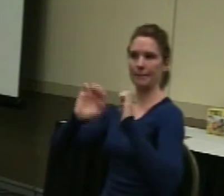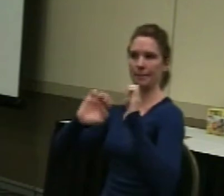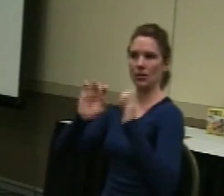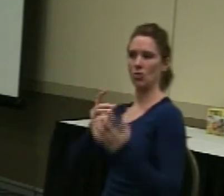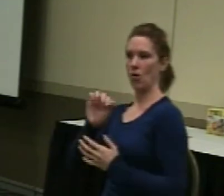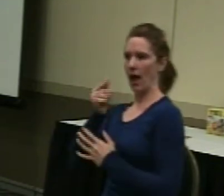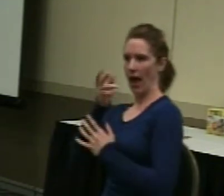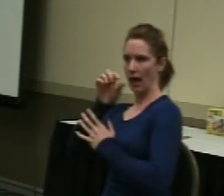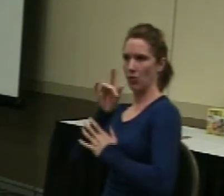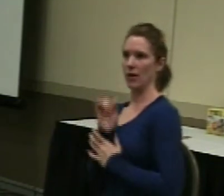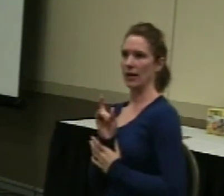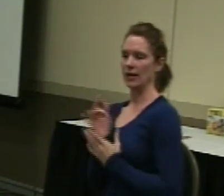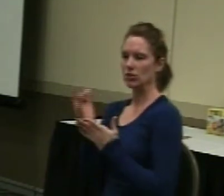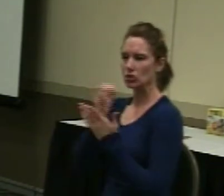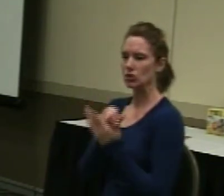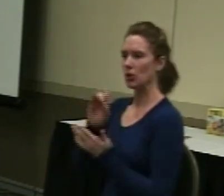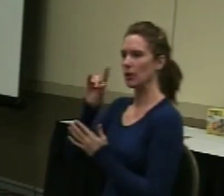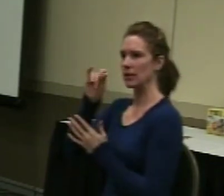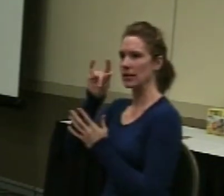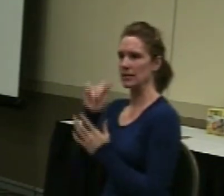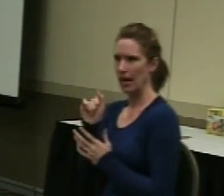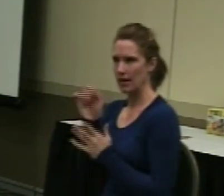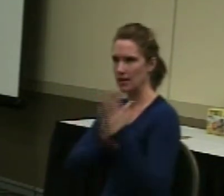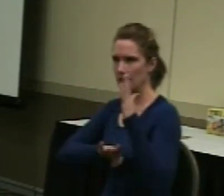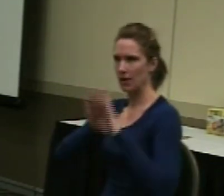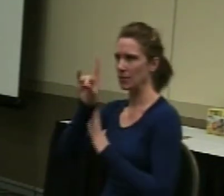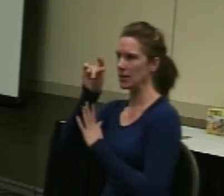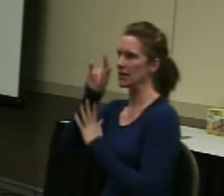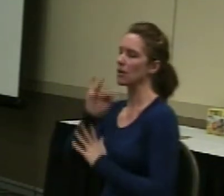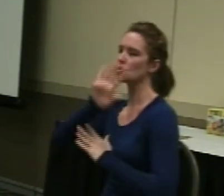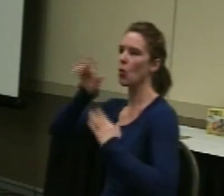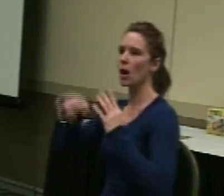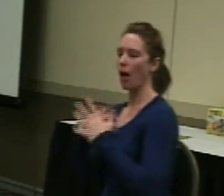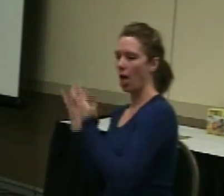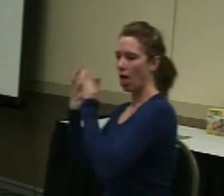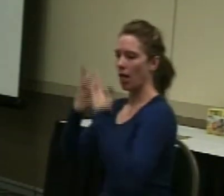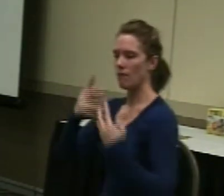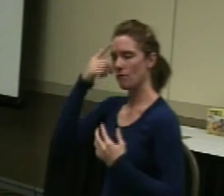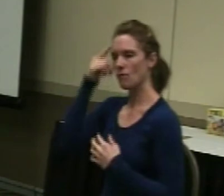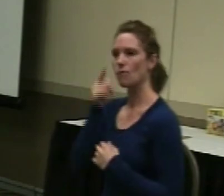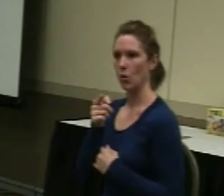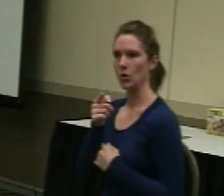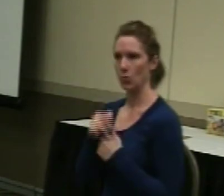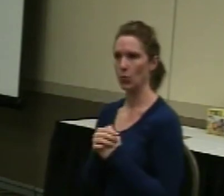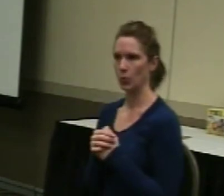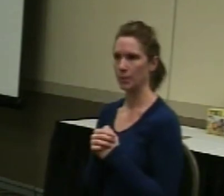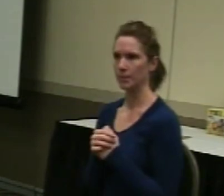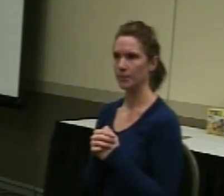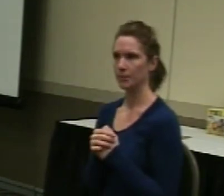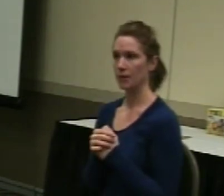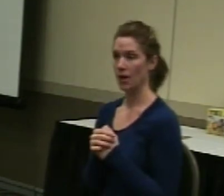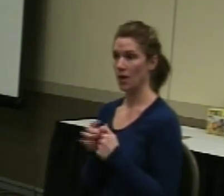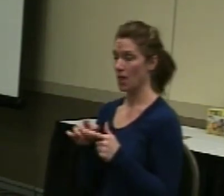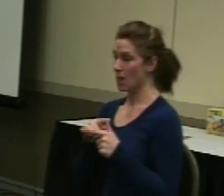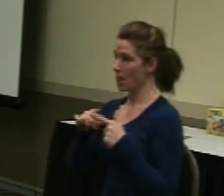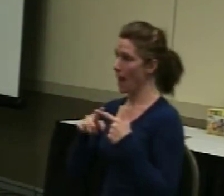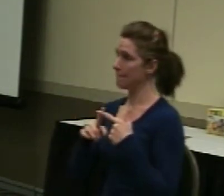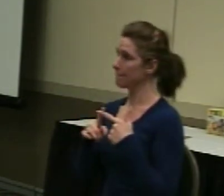you're generating data so that all of this comes together for you. And then I put it